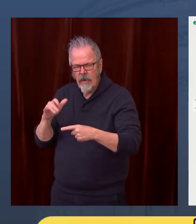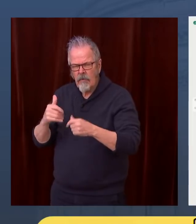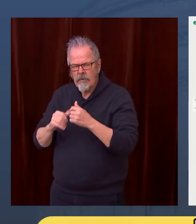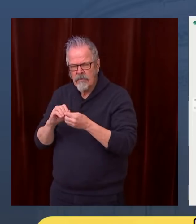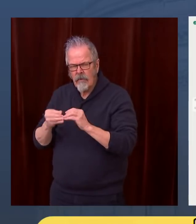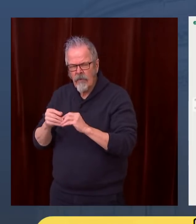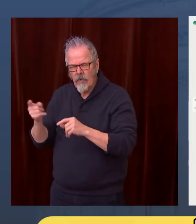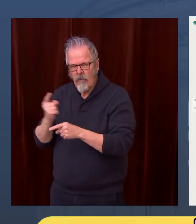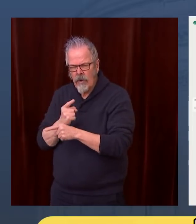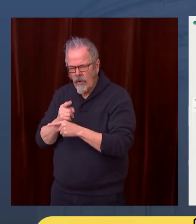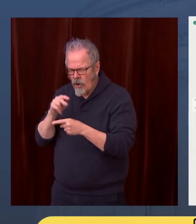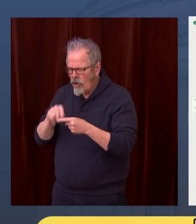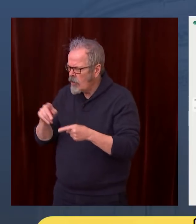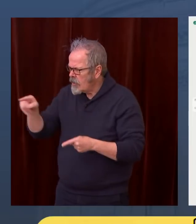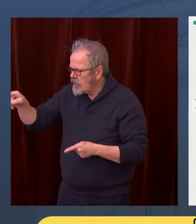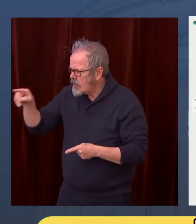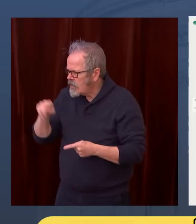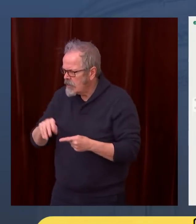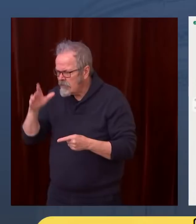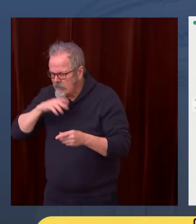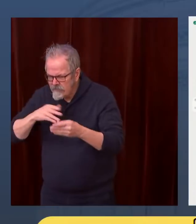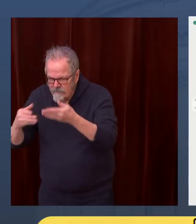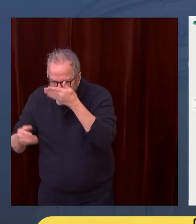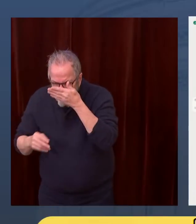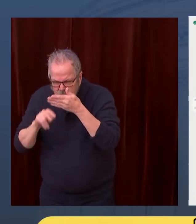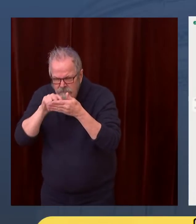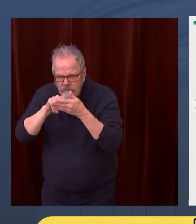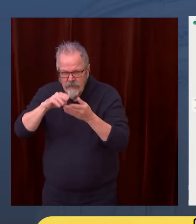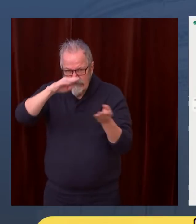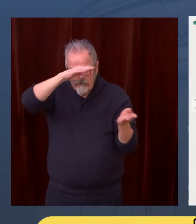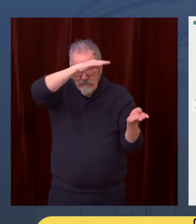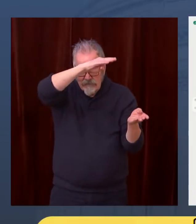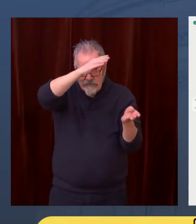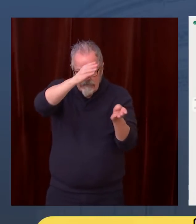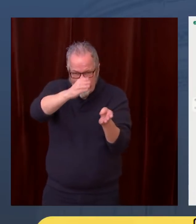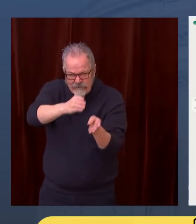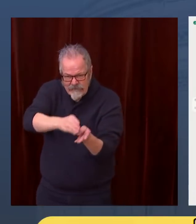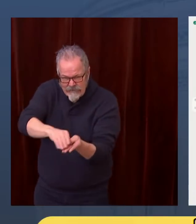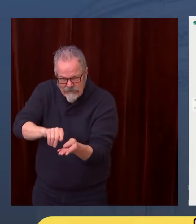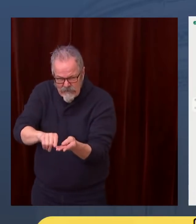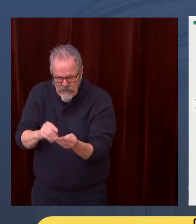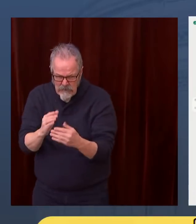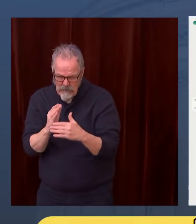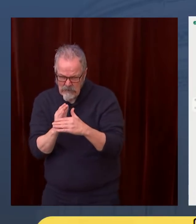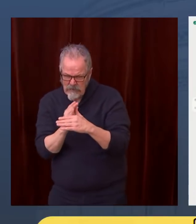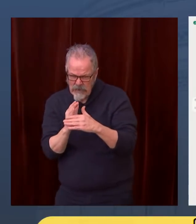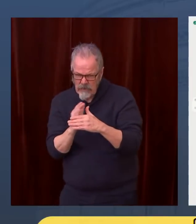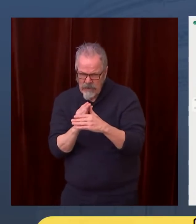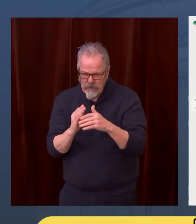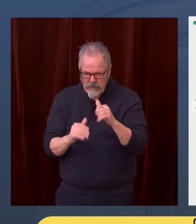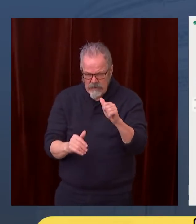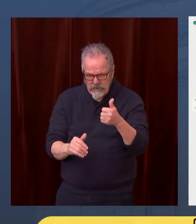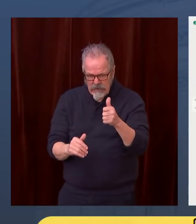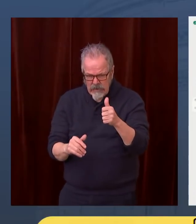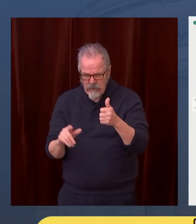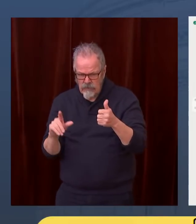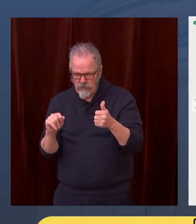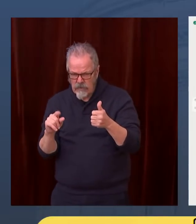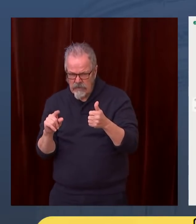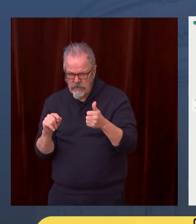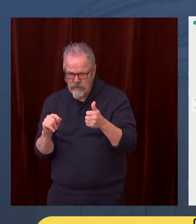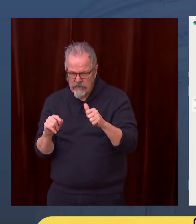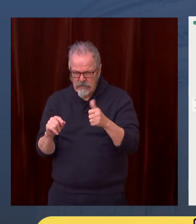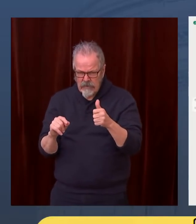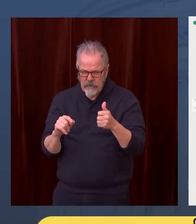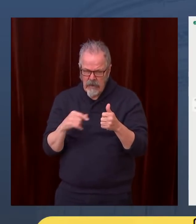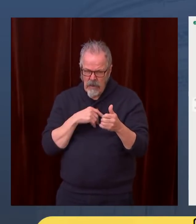Yeah, I think it's somewhere in between that 10 and 20. If I'm reading this, it looks like it's closer